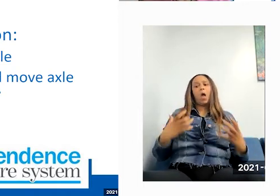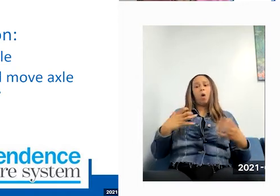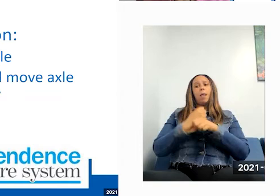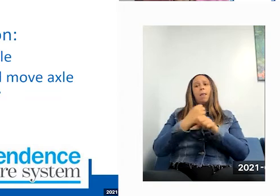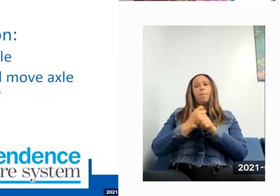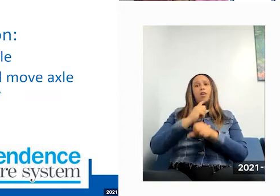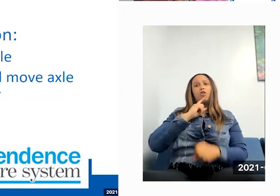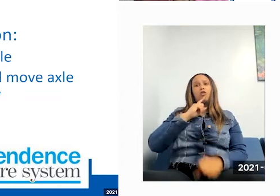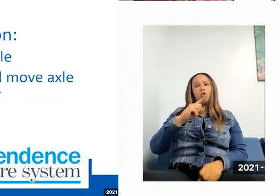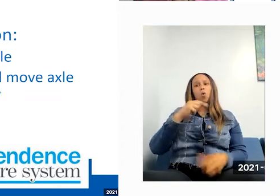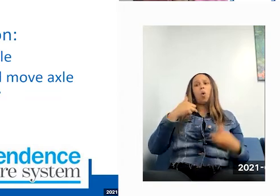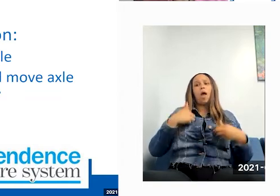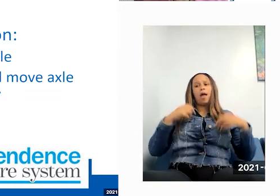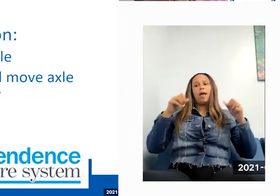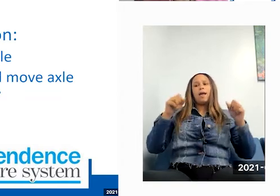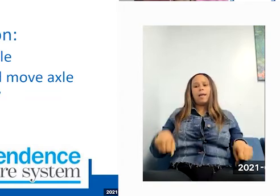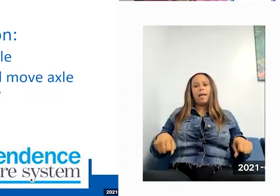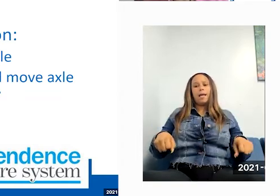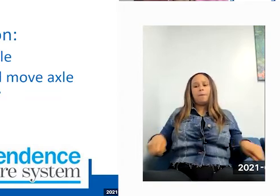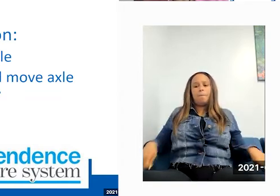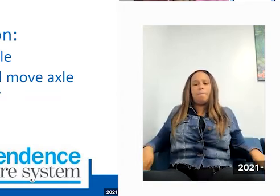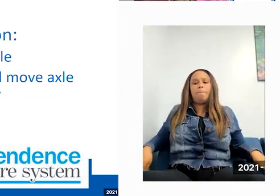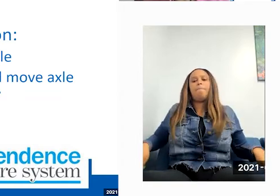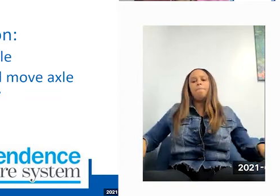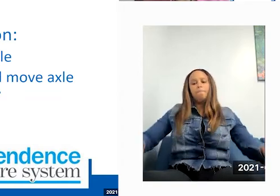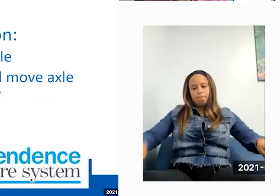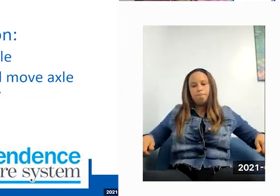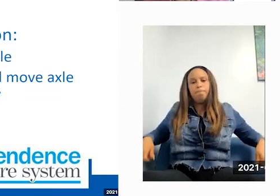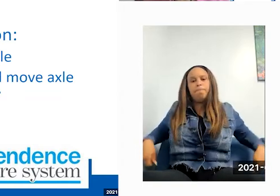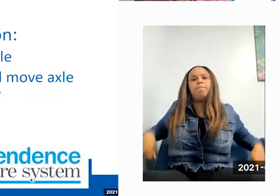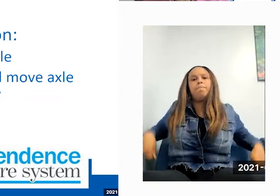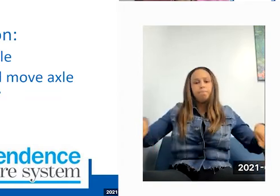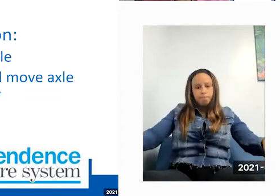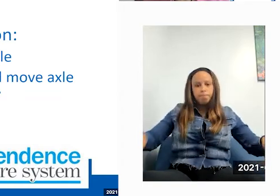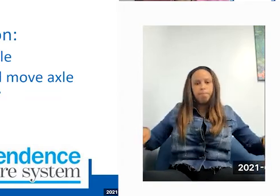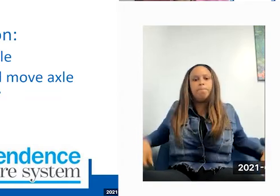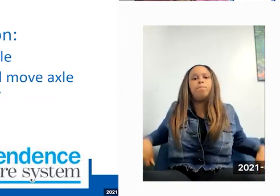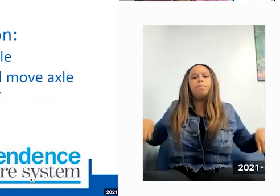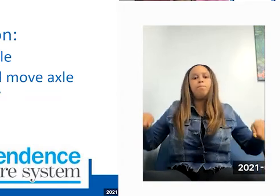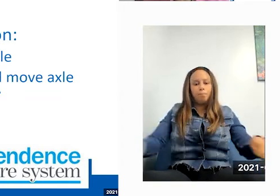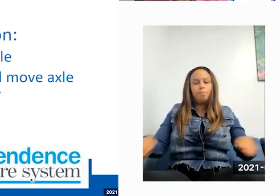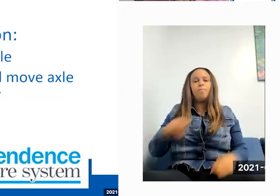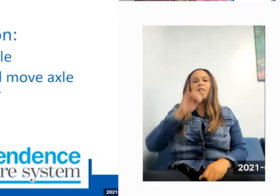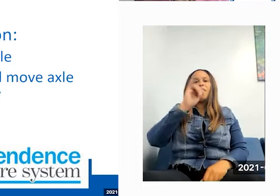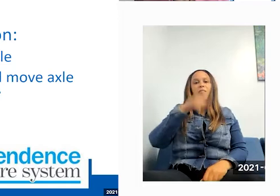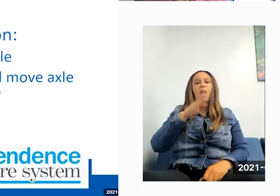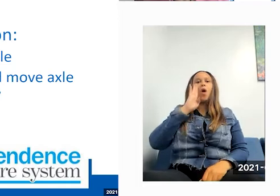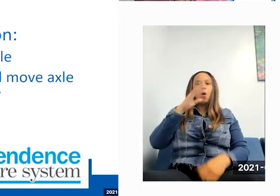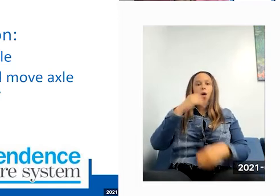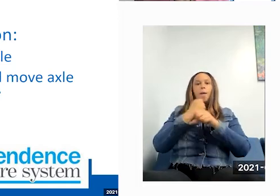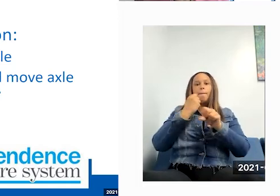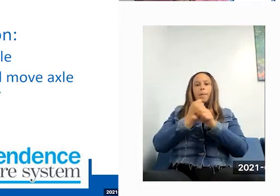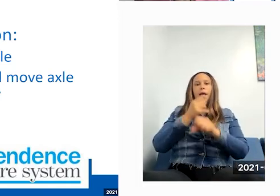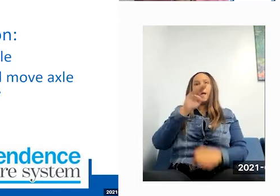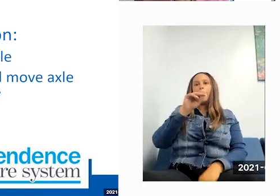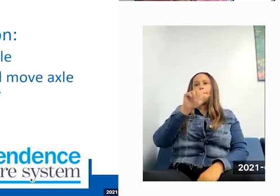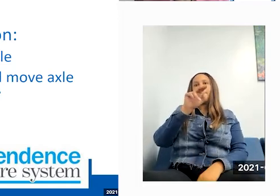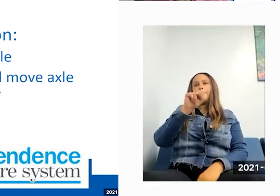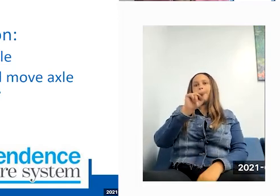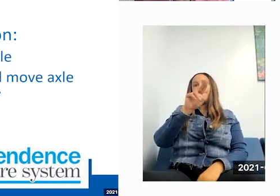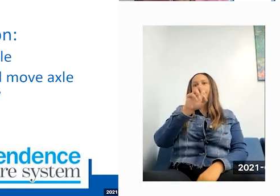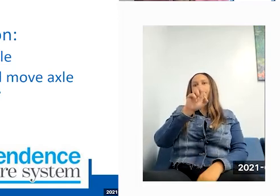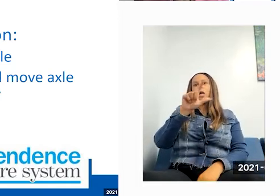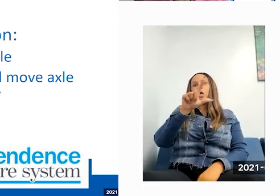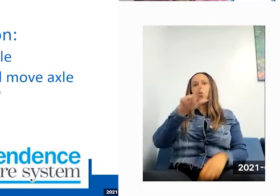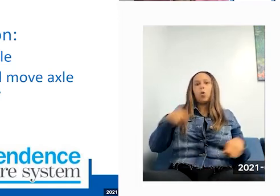axle as far forward as possible. That's going to make a manual wheelchair easier to